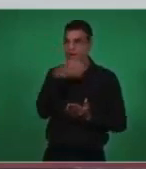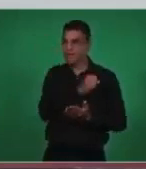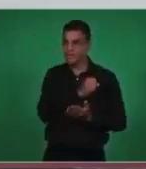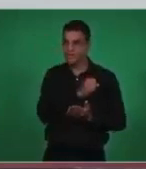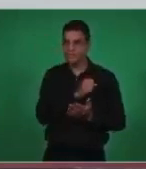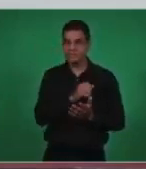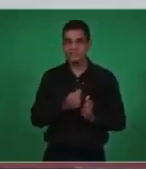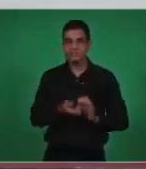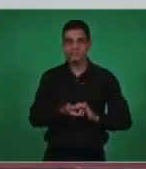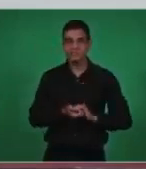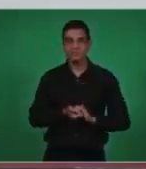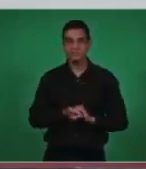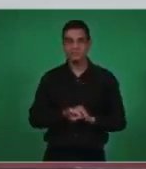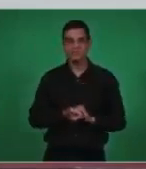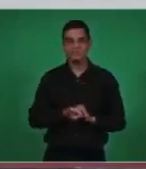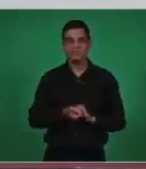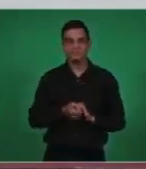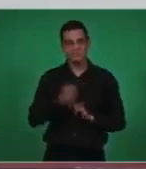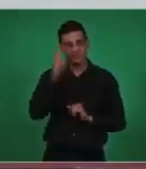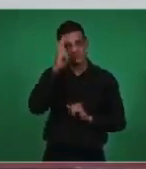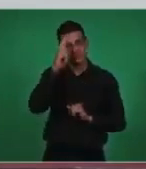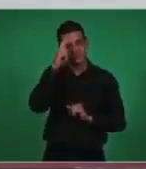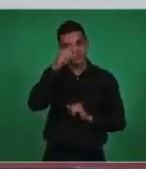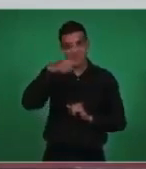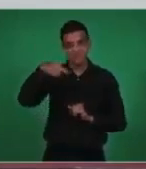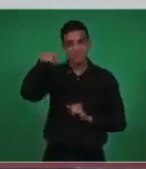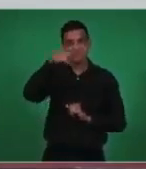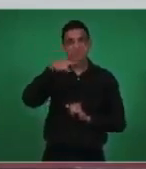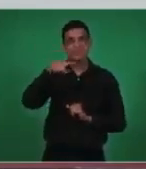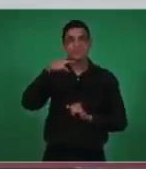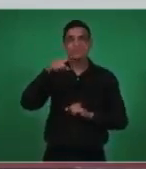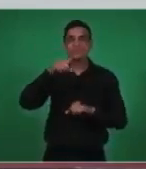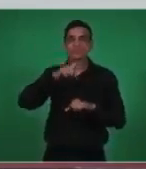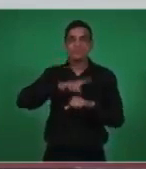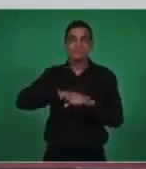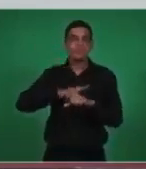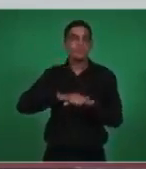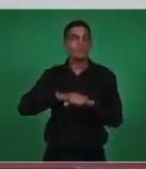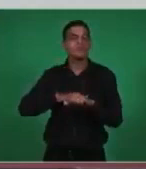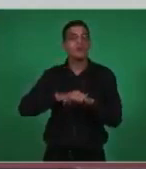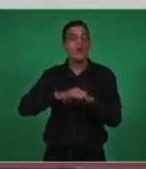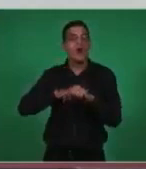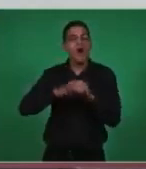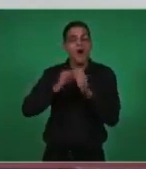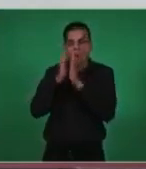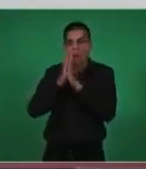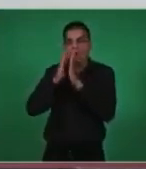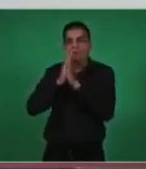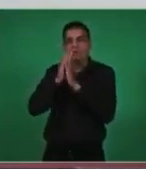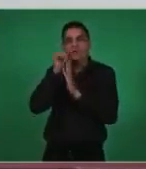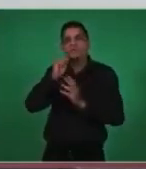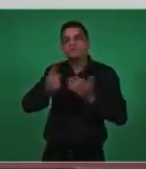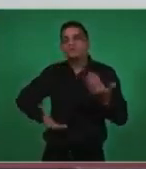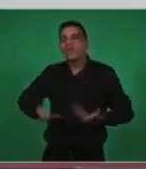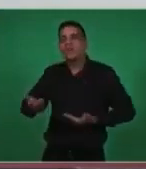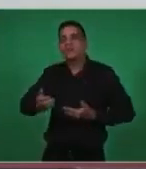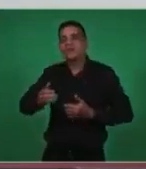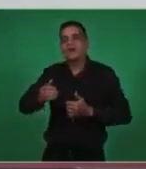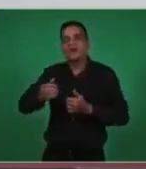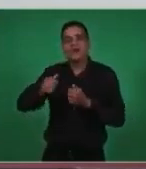Our word for you is just 5 minutes, just to remind you of the prayer of Hannah. Hannah was a